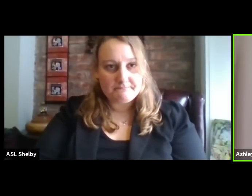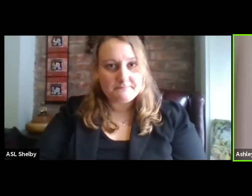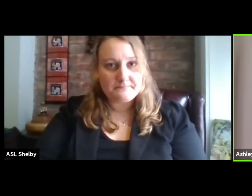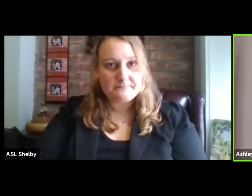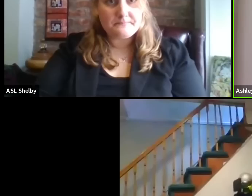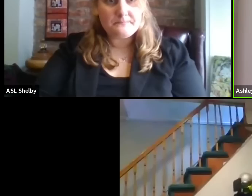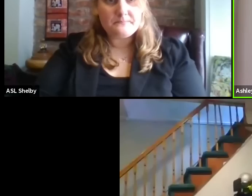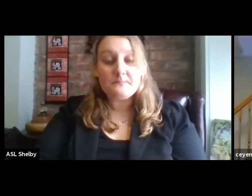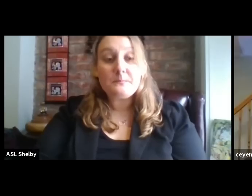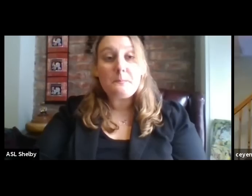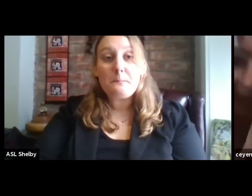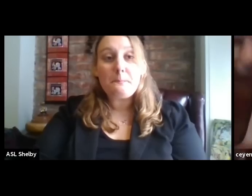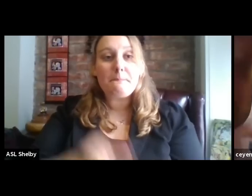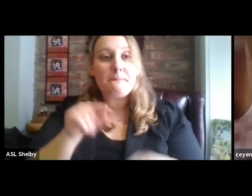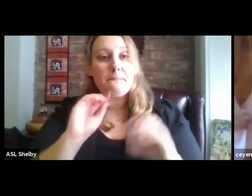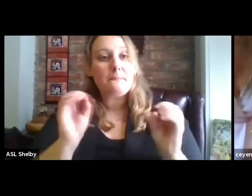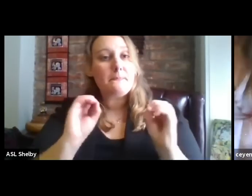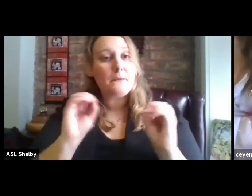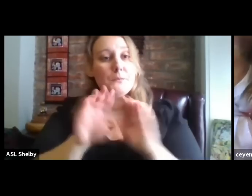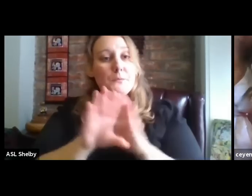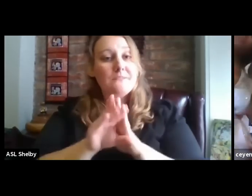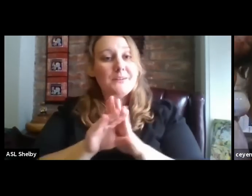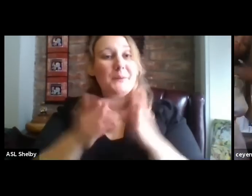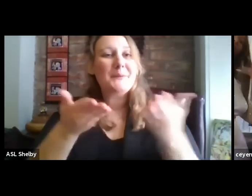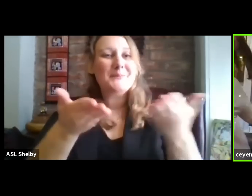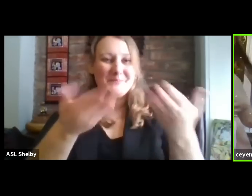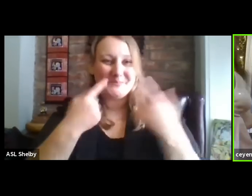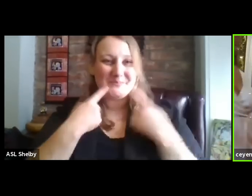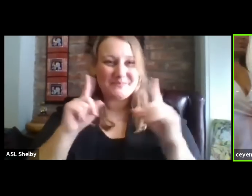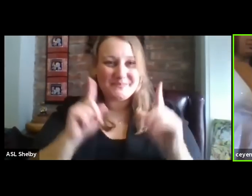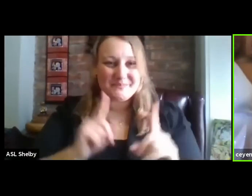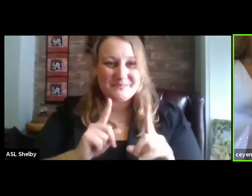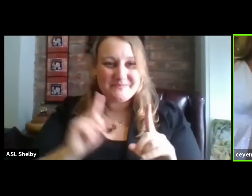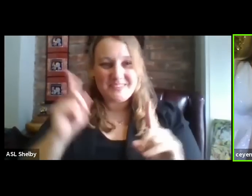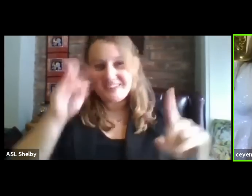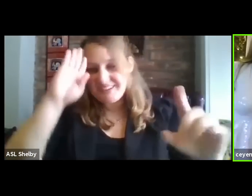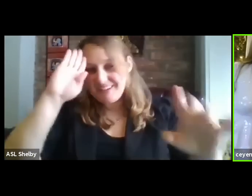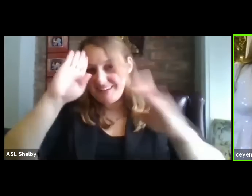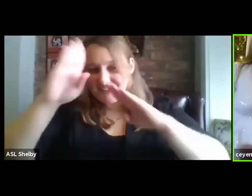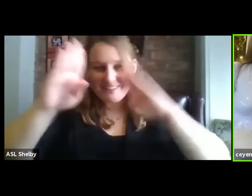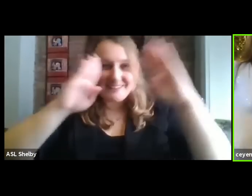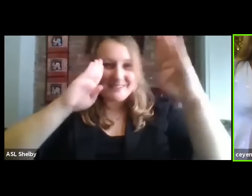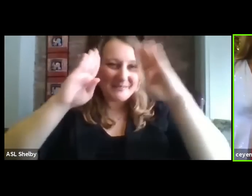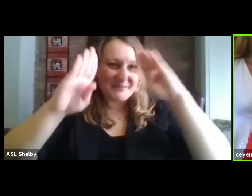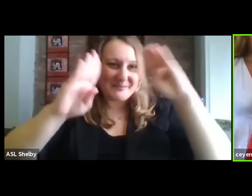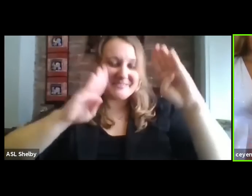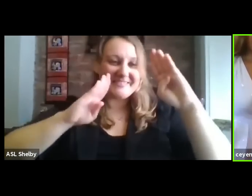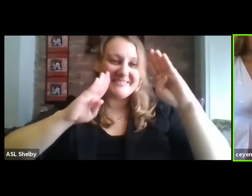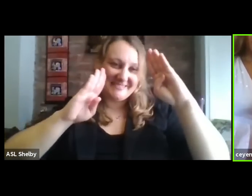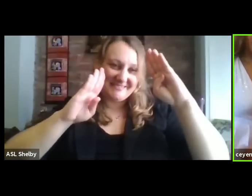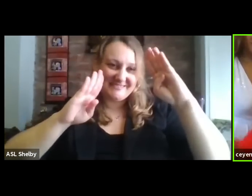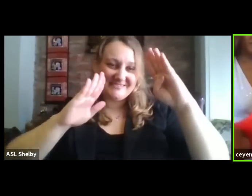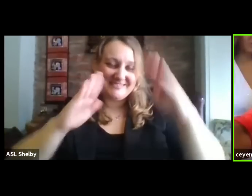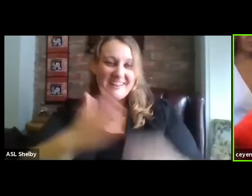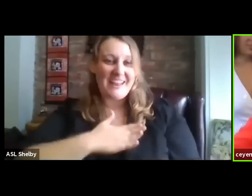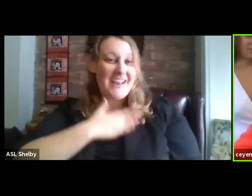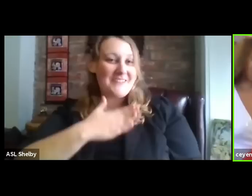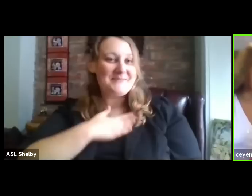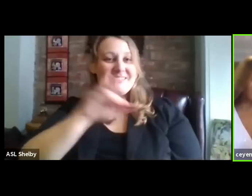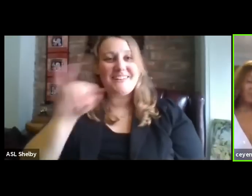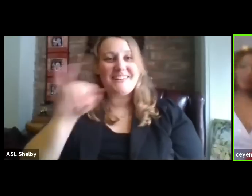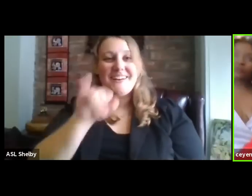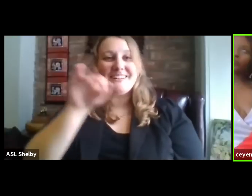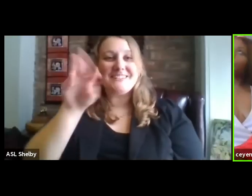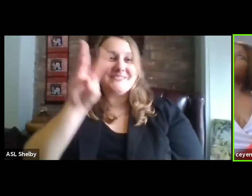I can't see me. Okay. Hi. Happy International Horse Day,